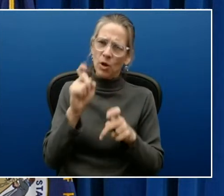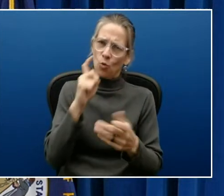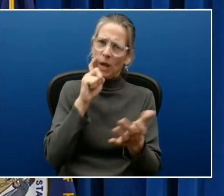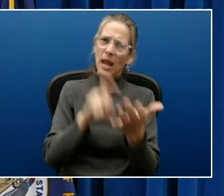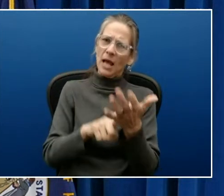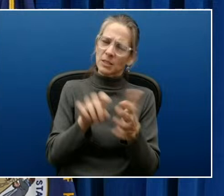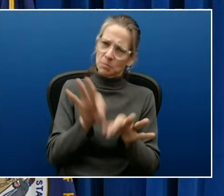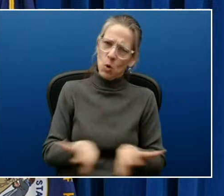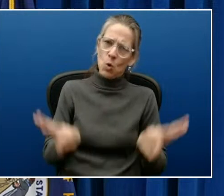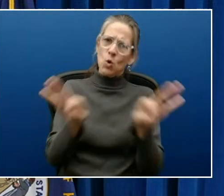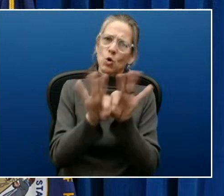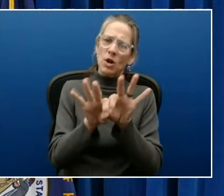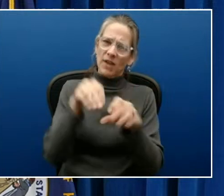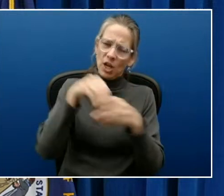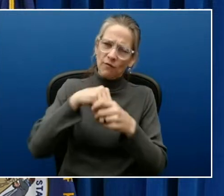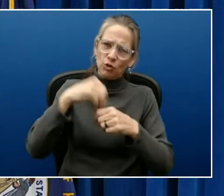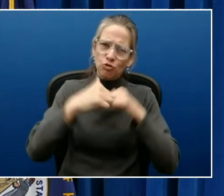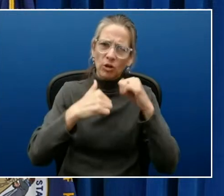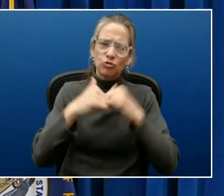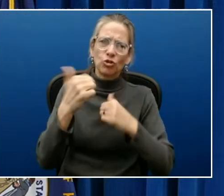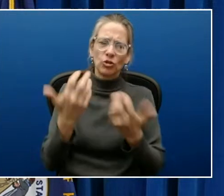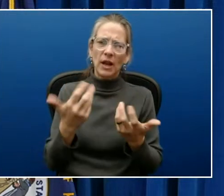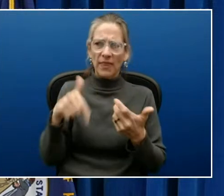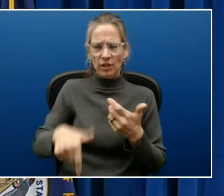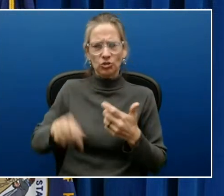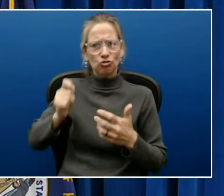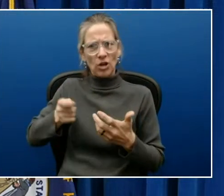of infrastructure, and these judges took their